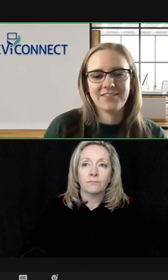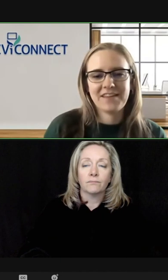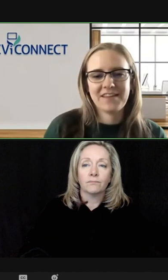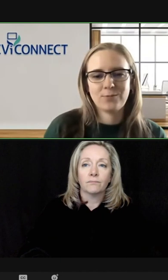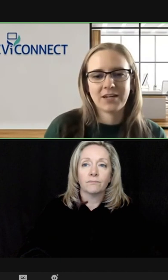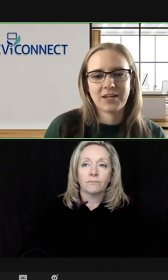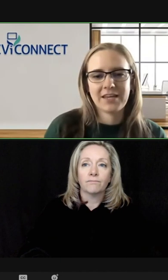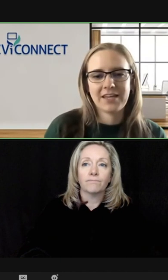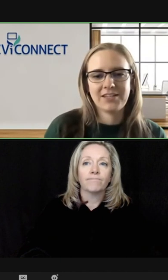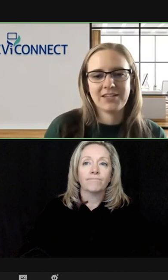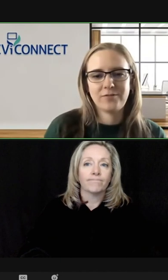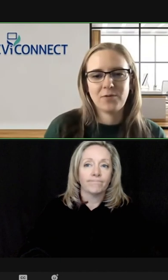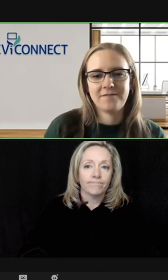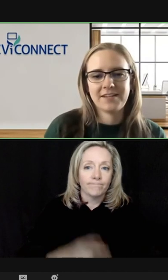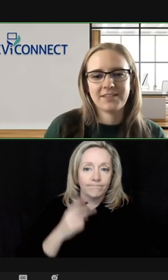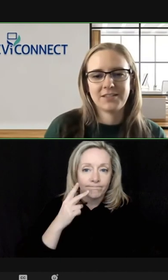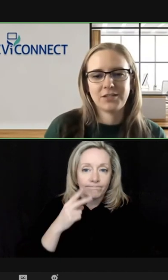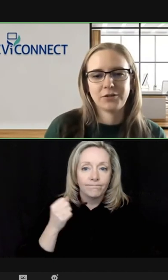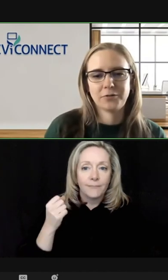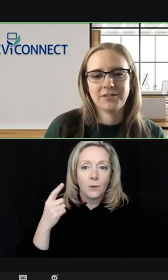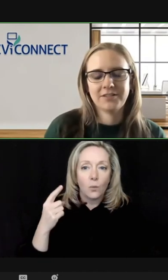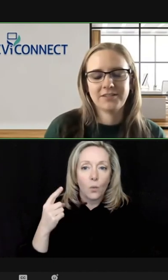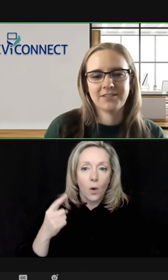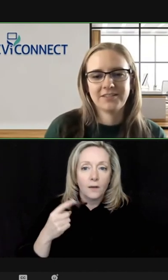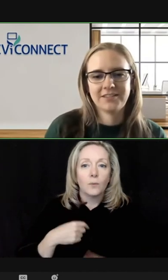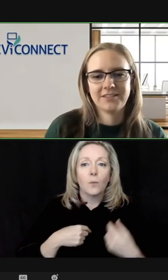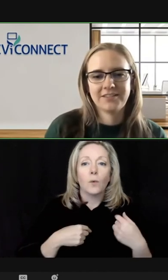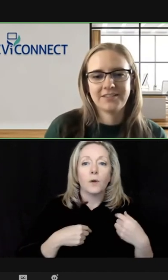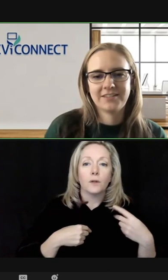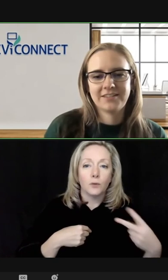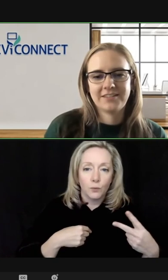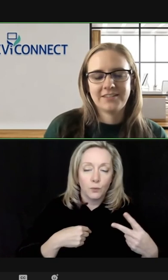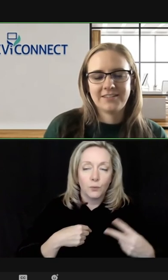I got lots of phase 1 coming in. I do have one phase 2.